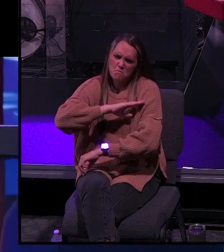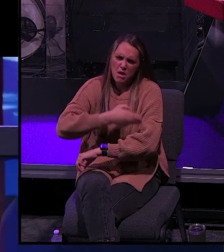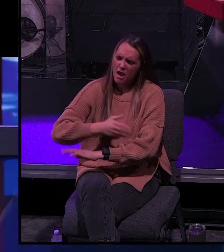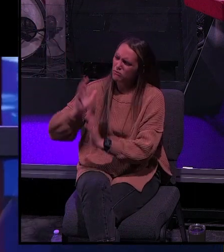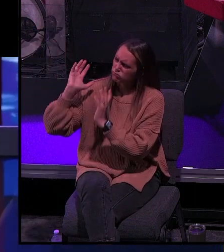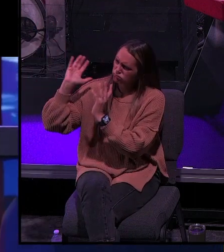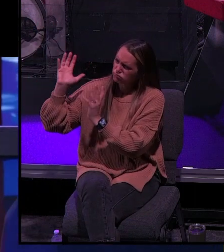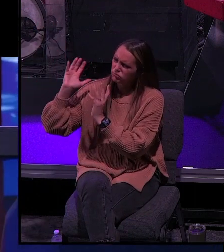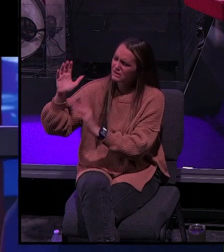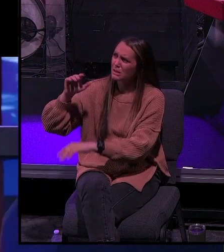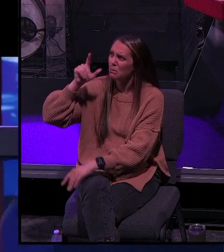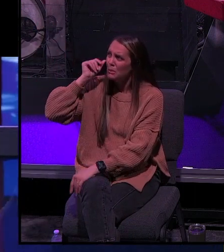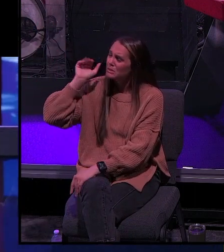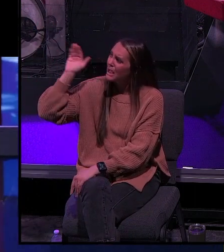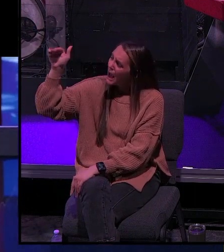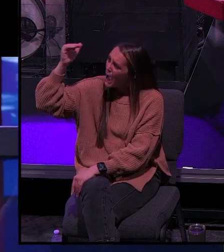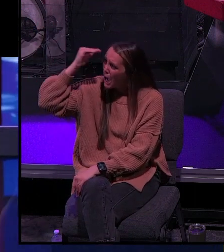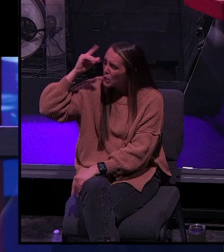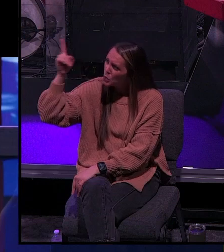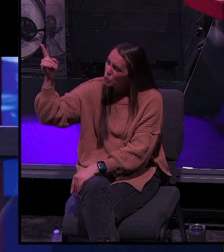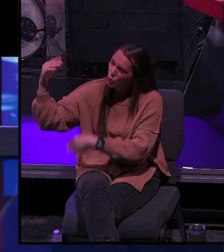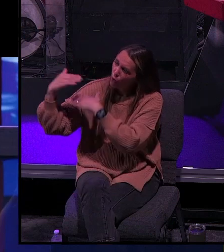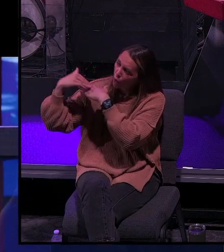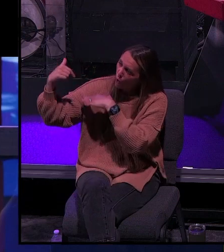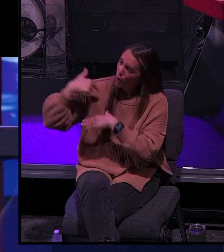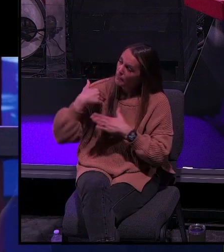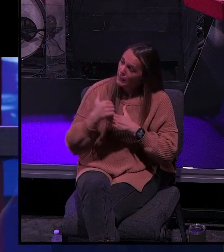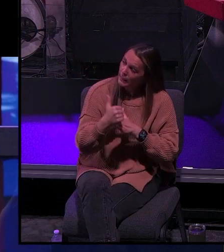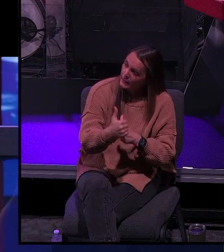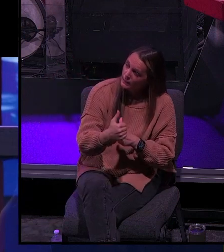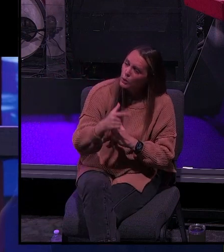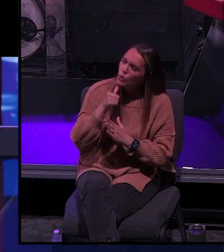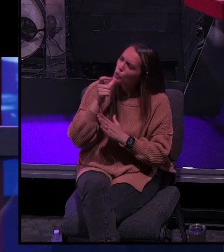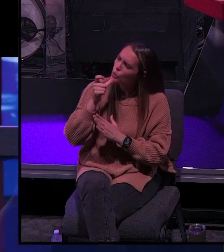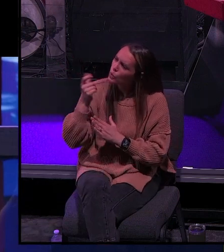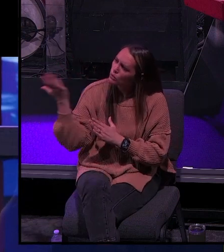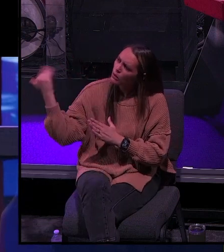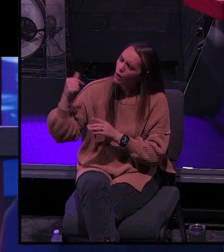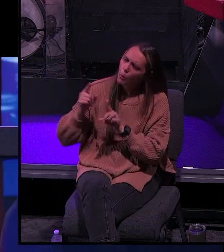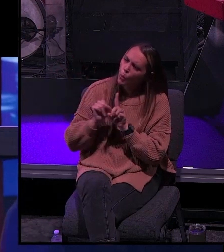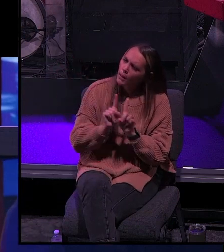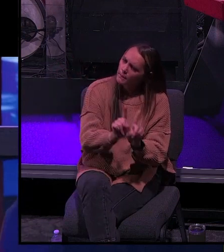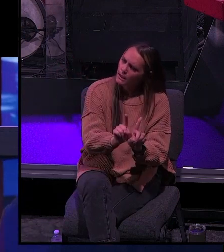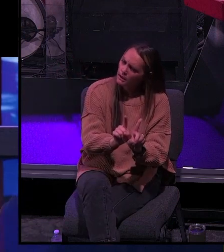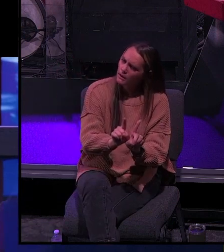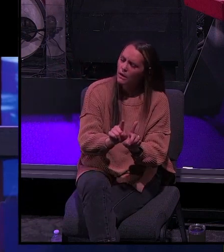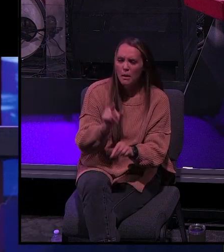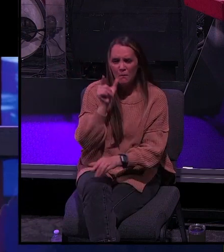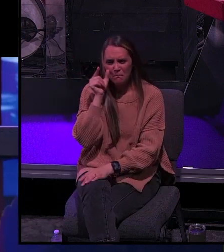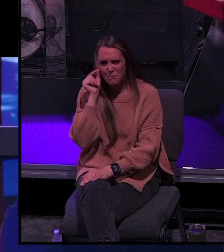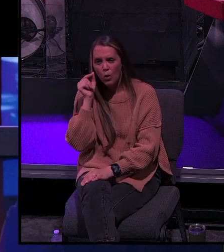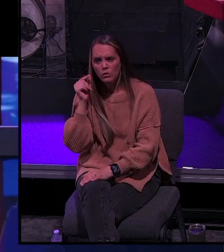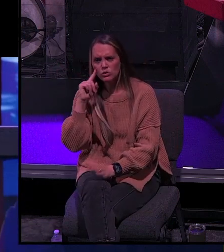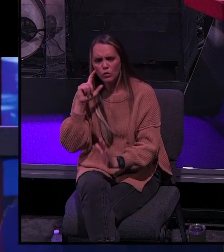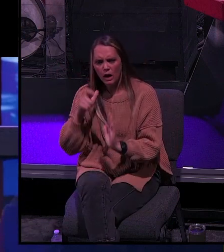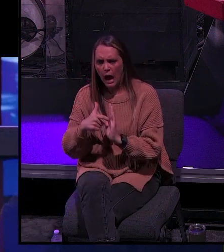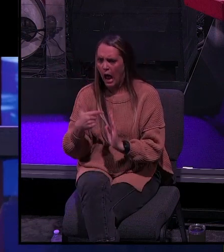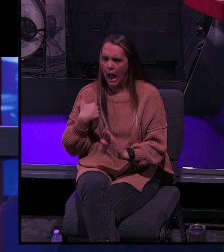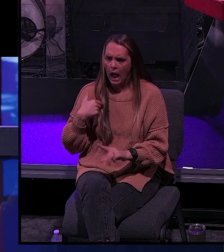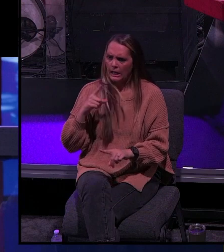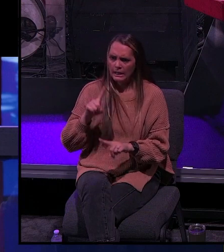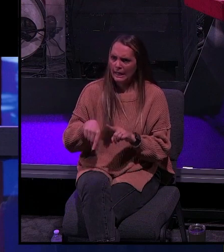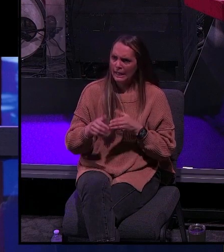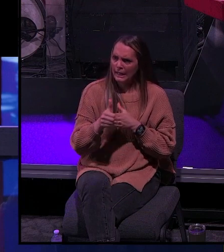okay, God, I know you called me to lead these people, but who are you going to send with me? Moses is recognizing, like, I can't lead these people in the